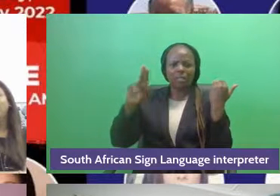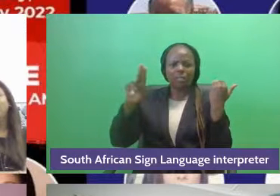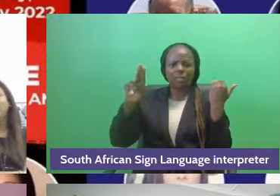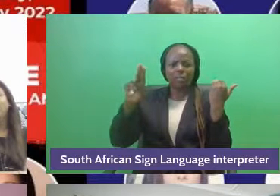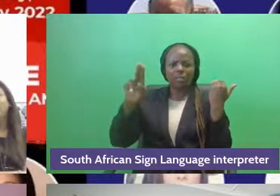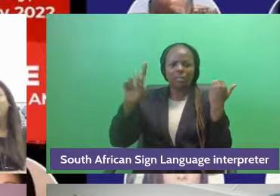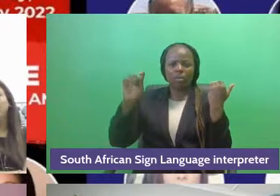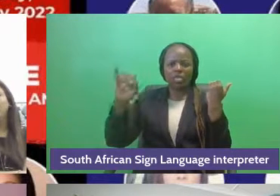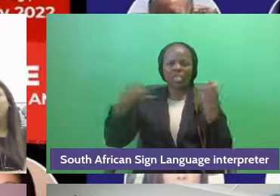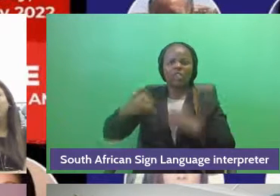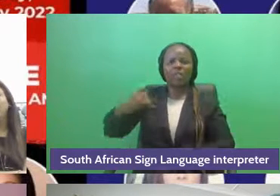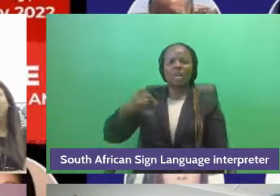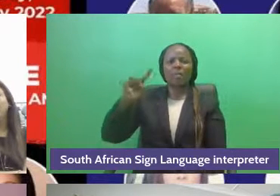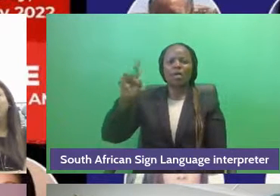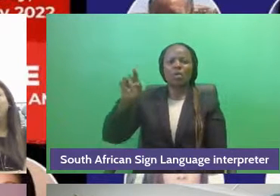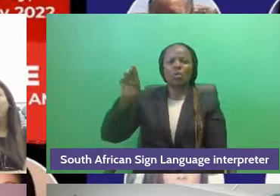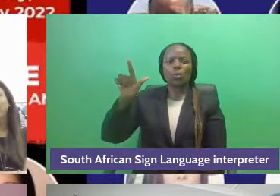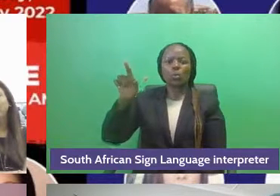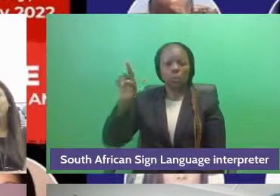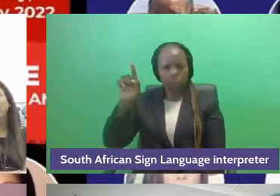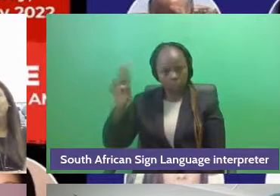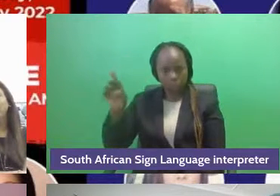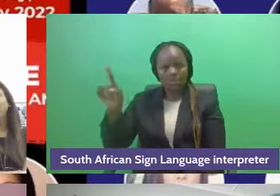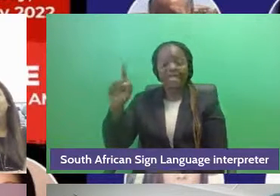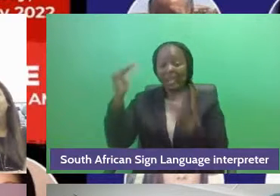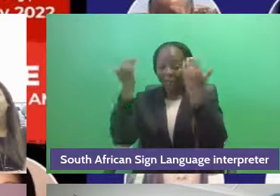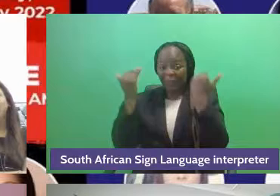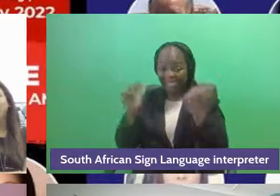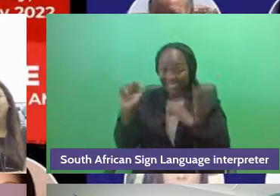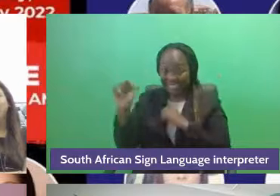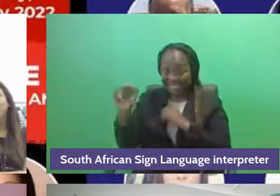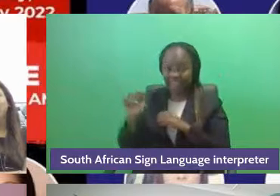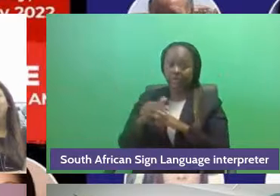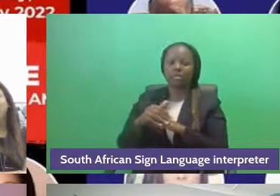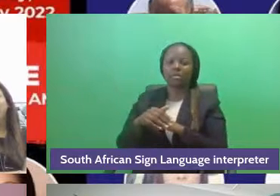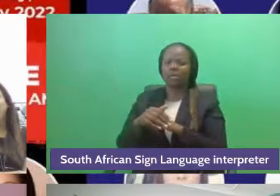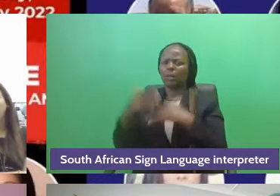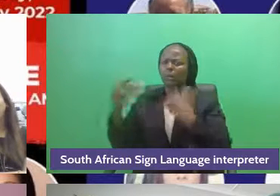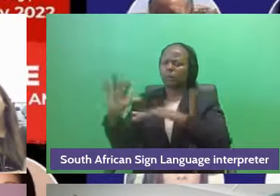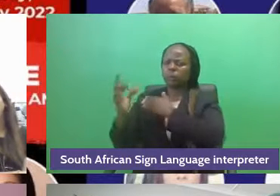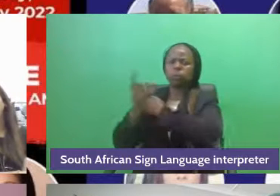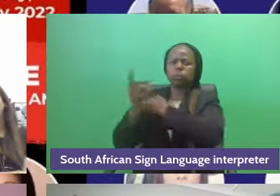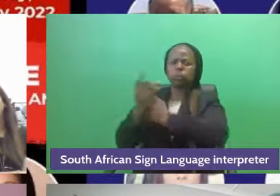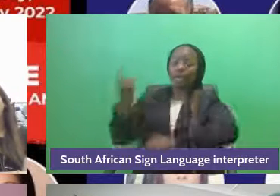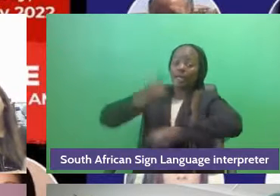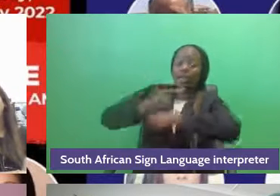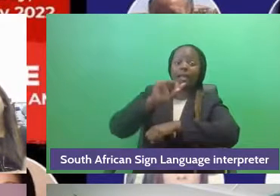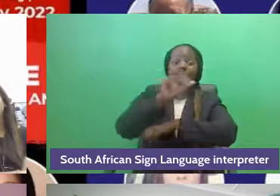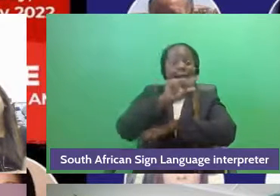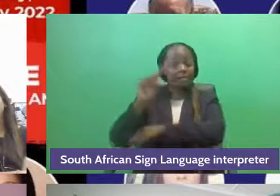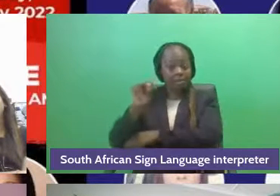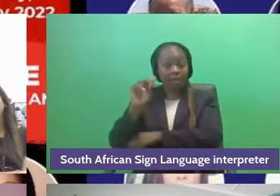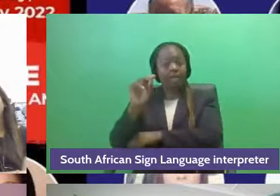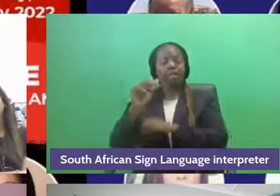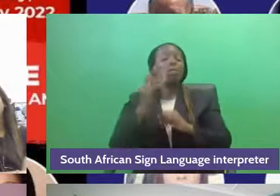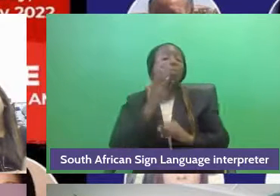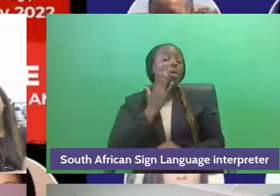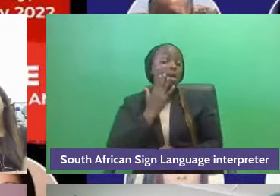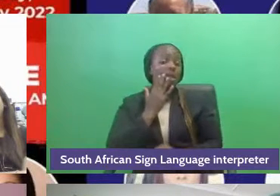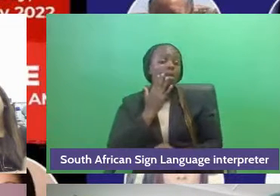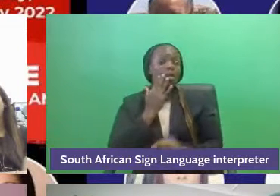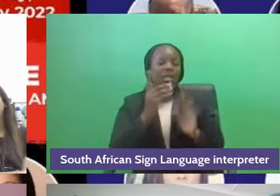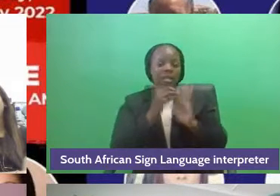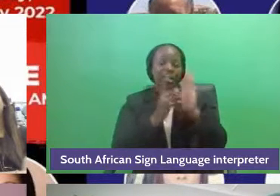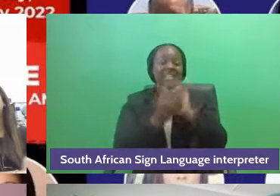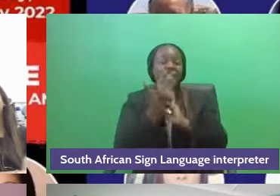Buti Zulu. The magistrate gave us another day, which was the 8th of